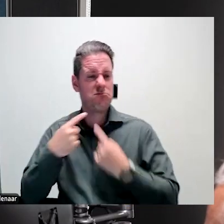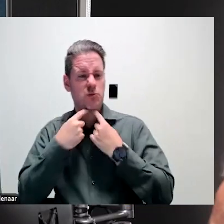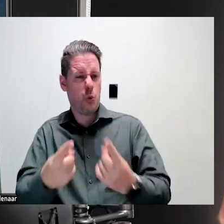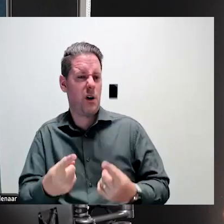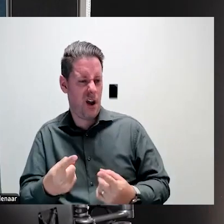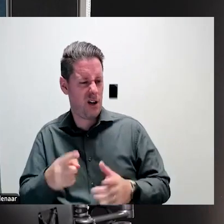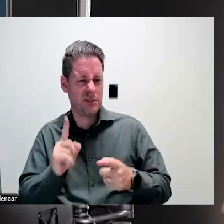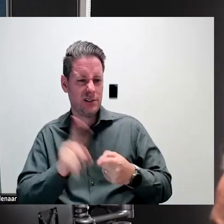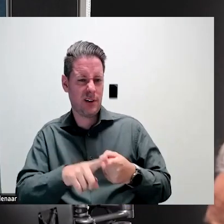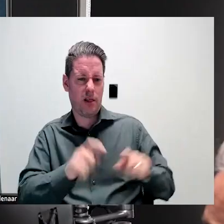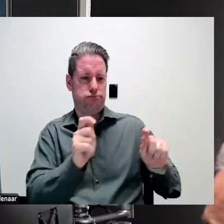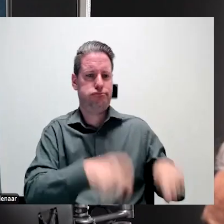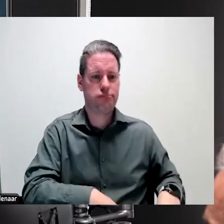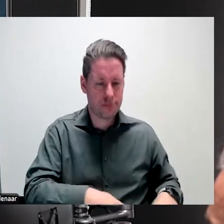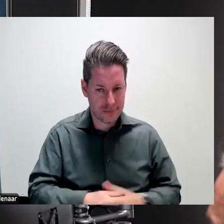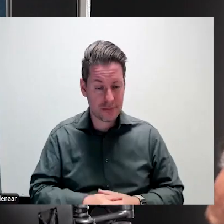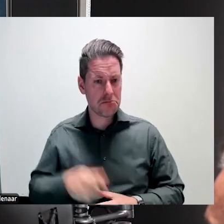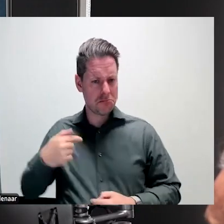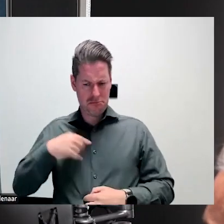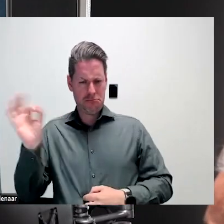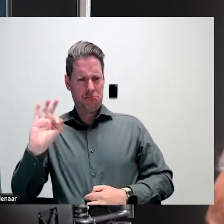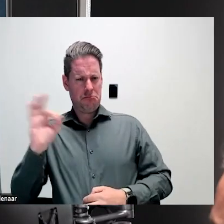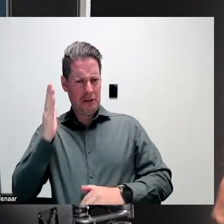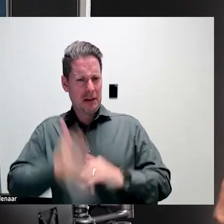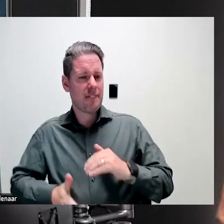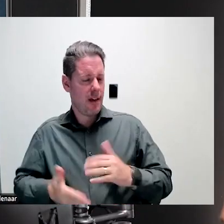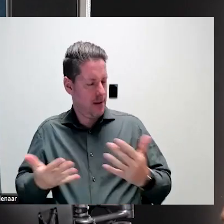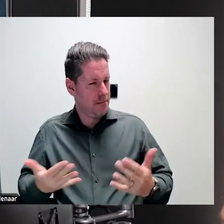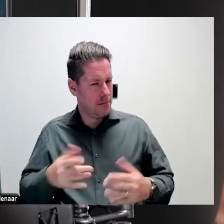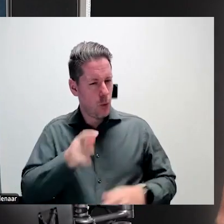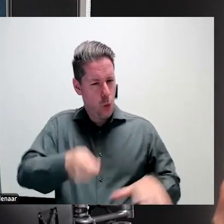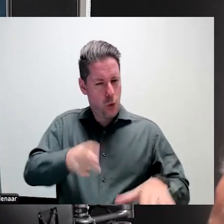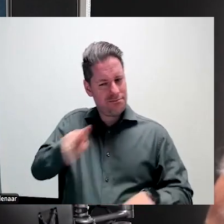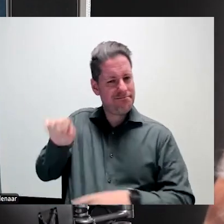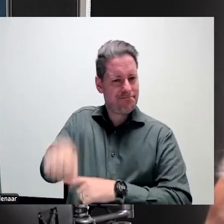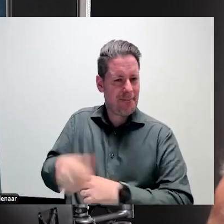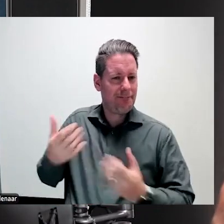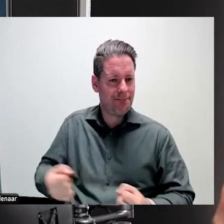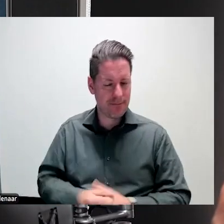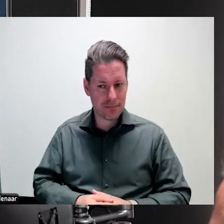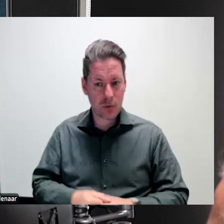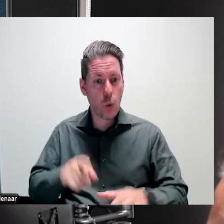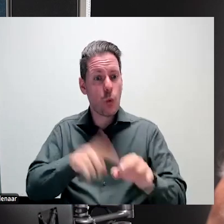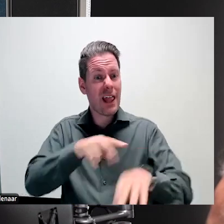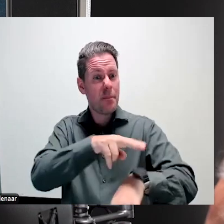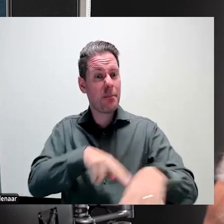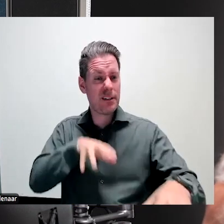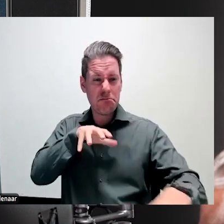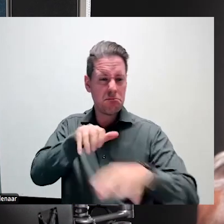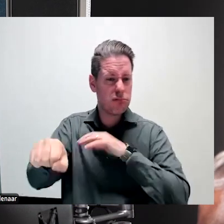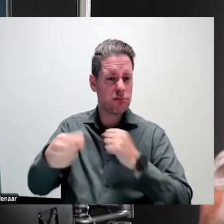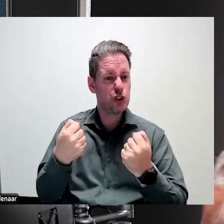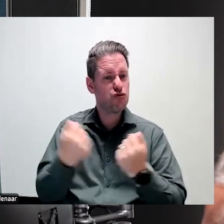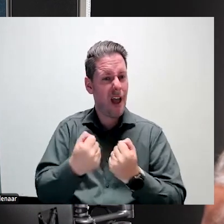had consented. Mr Lerman has consistently maintained his innocence. Queensland Police have broken up an alleged drug